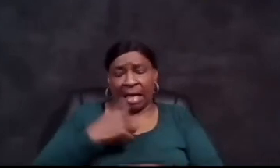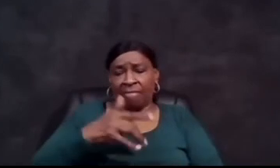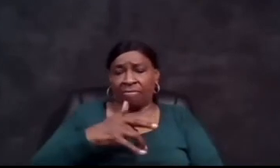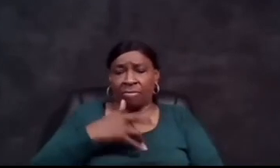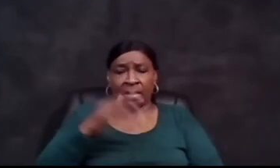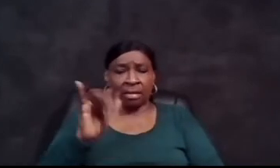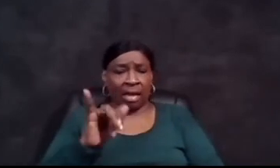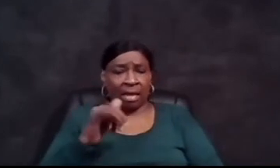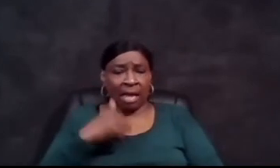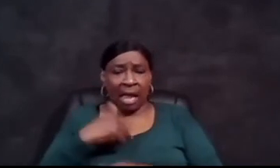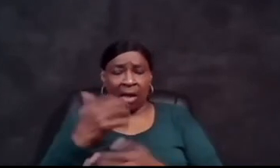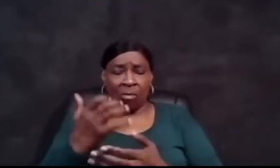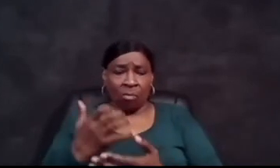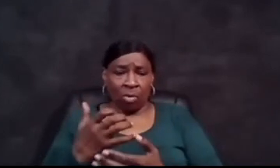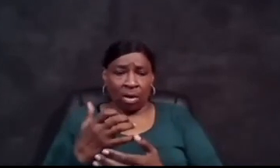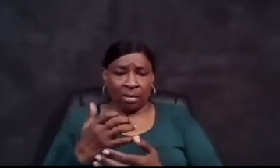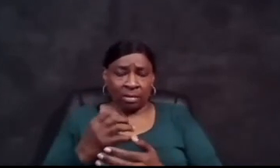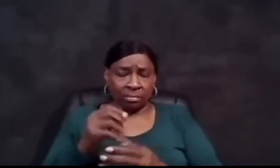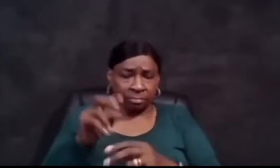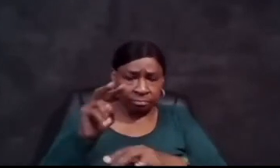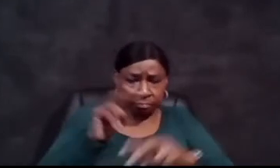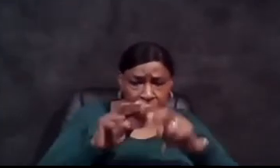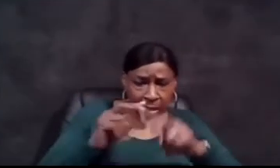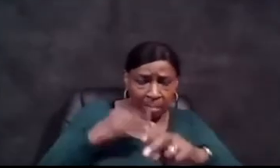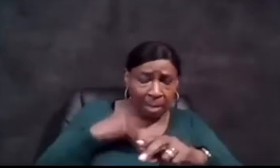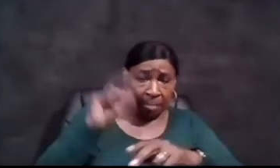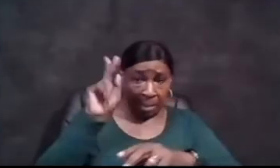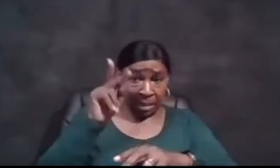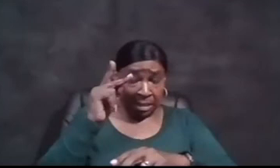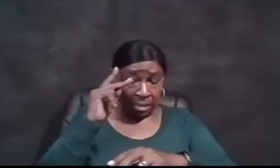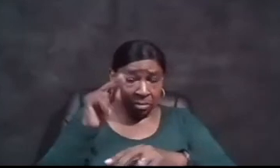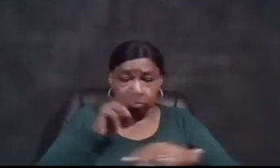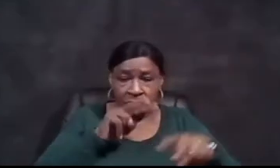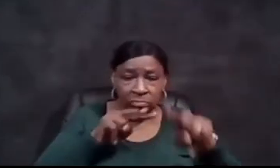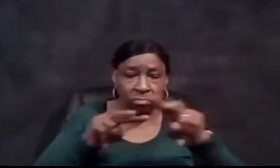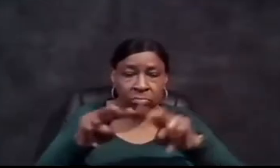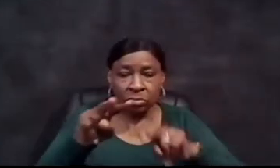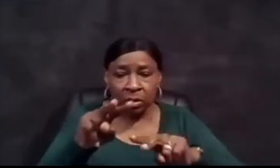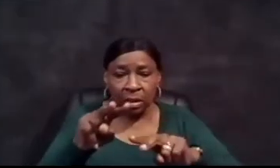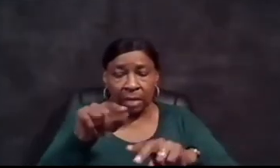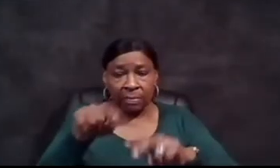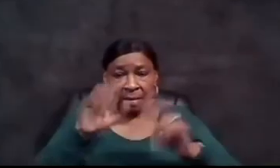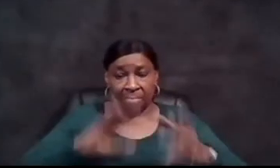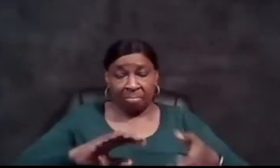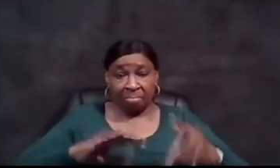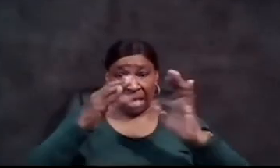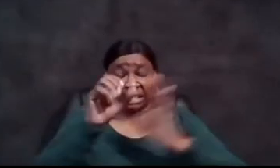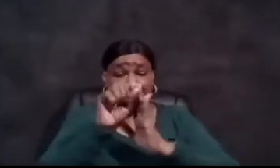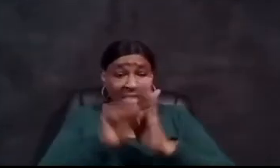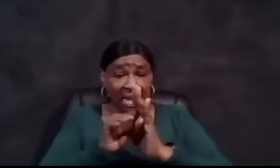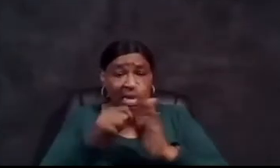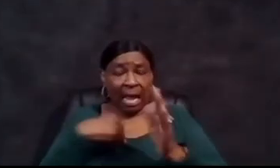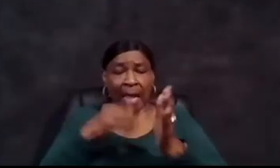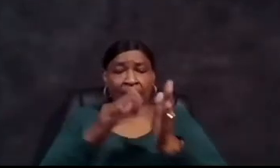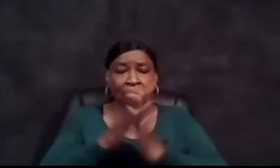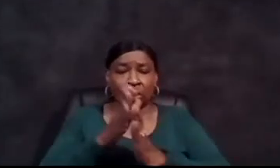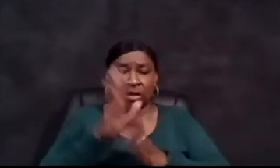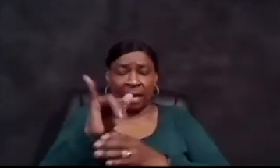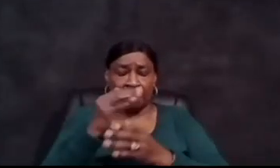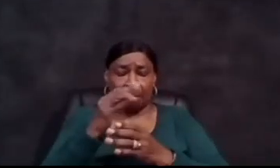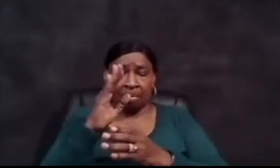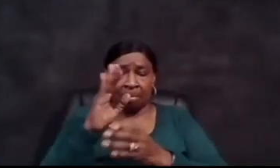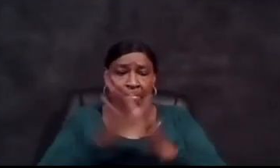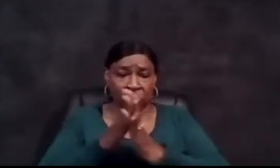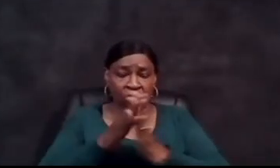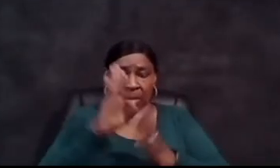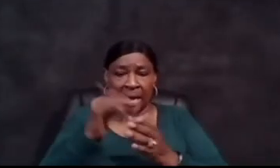to put my critical eye on the violence of the state, because I basically am motivated by things that I hate. And I